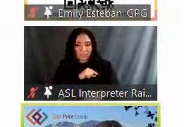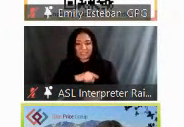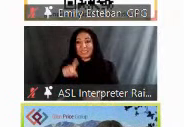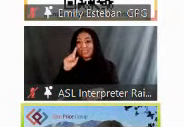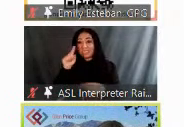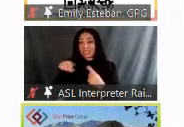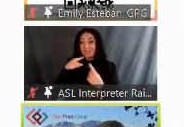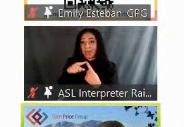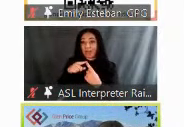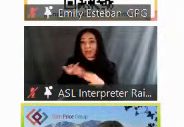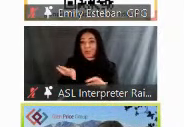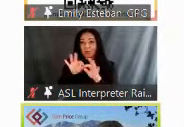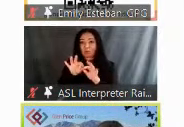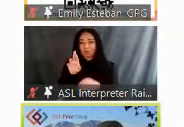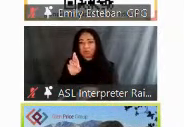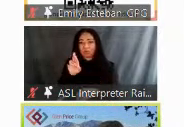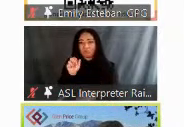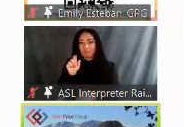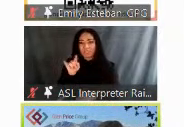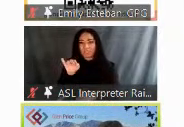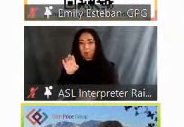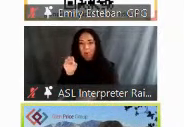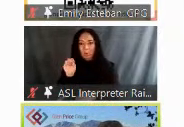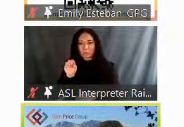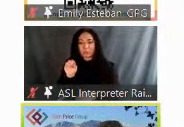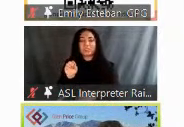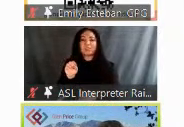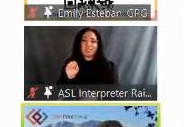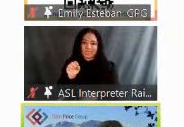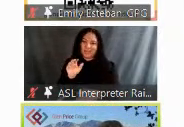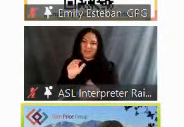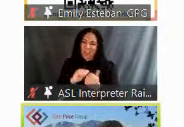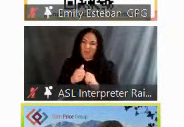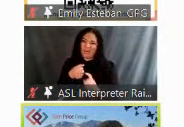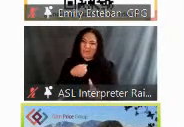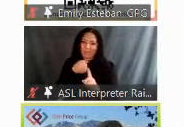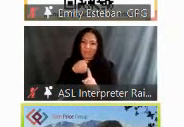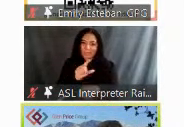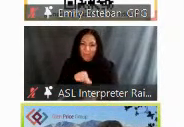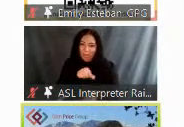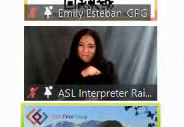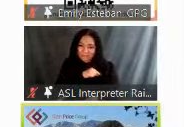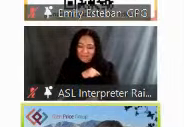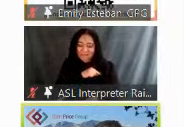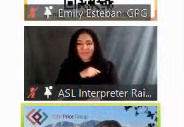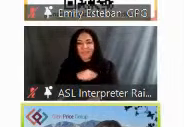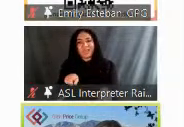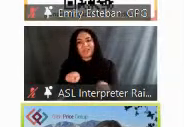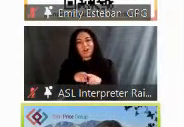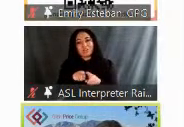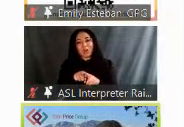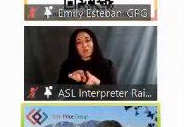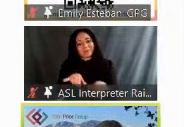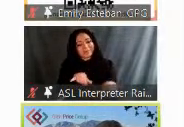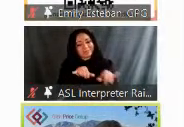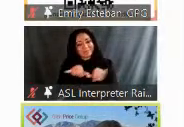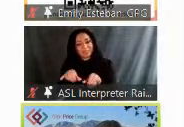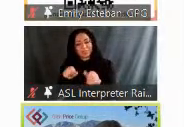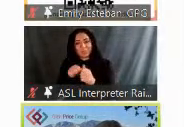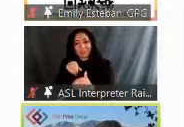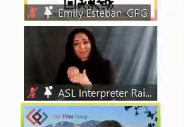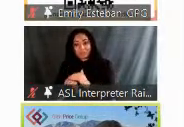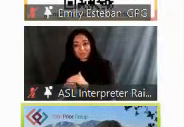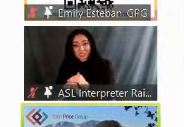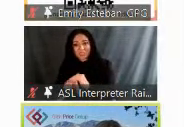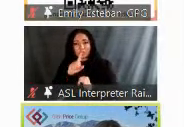ratios and how that impacts high quality, and also thinking about kind of the standards of entry and making sure that